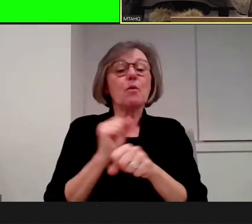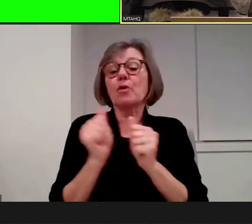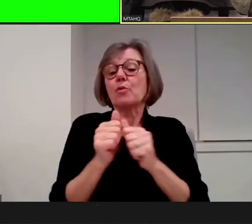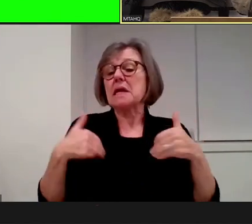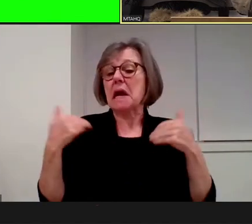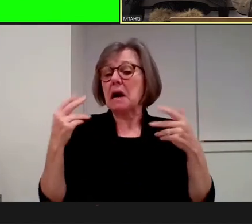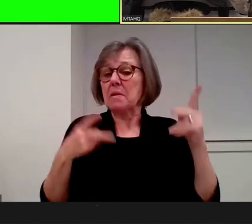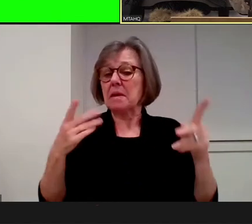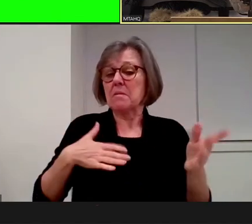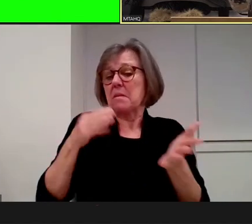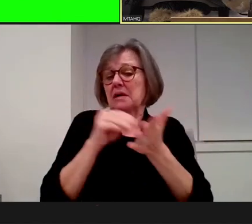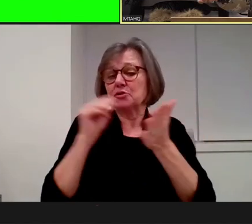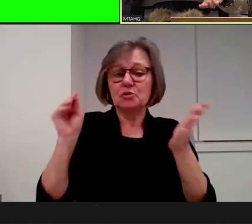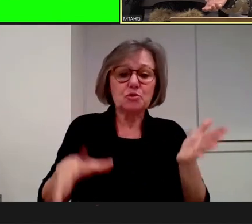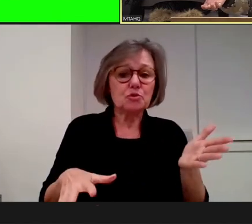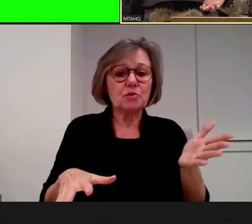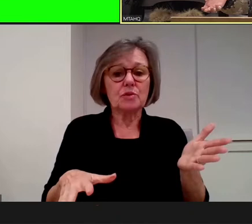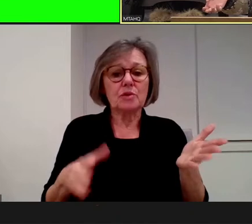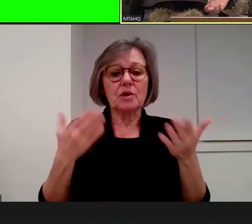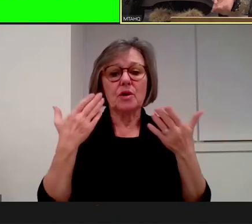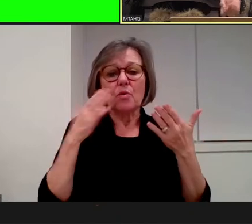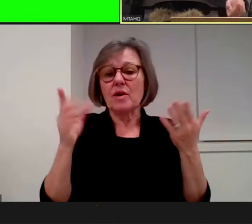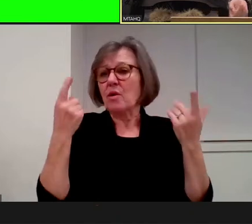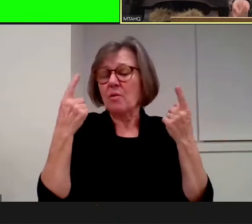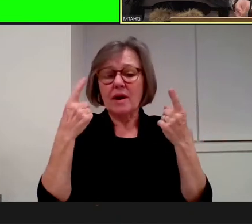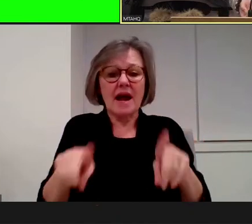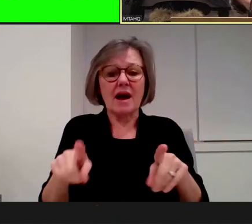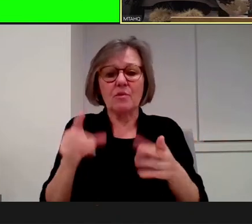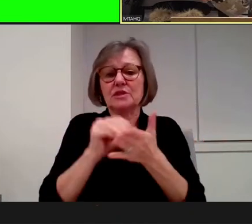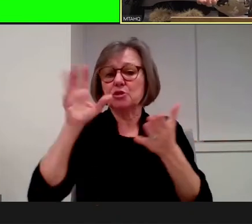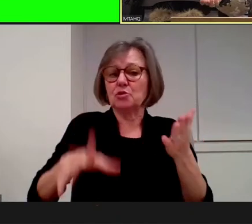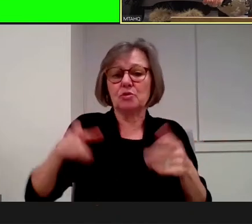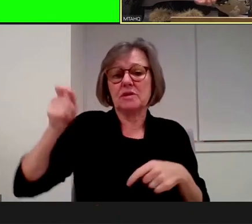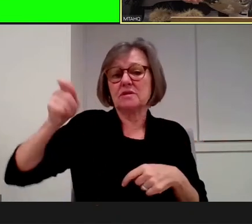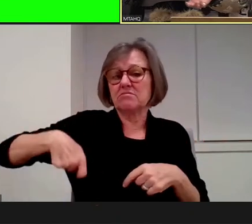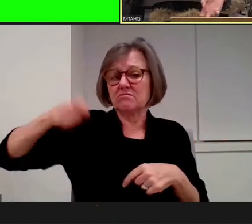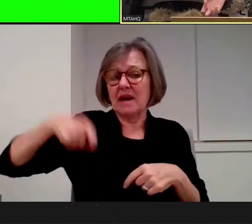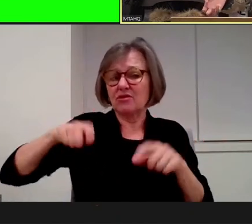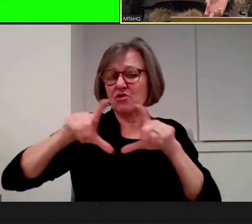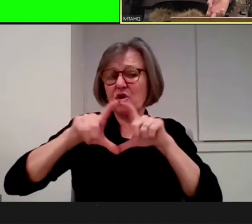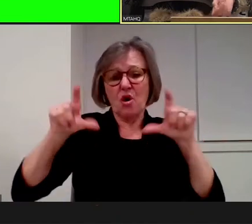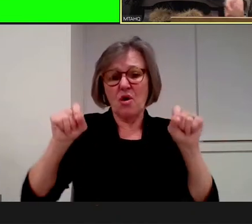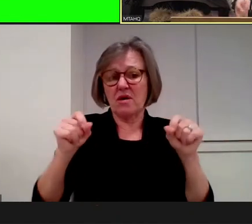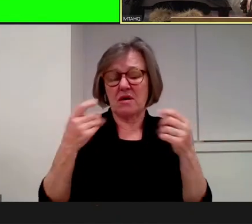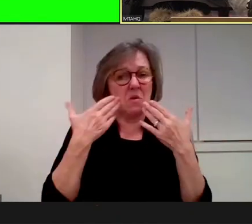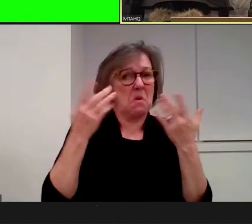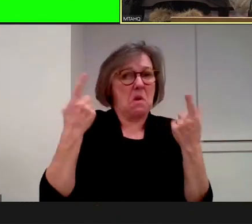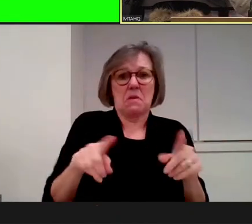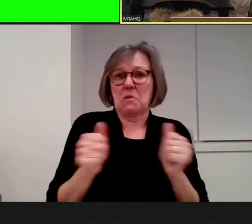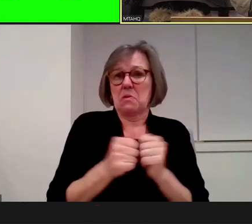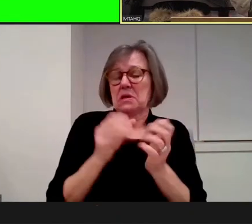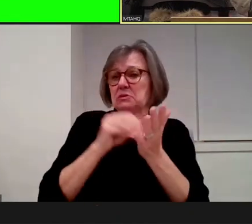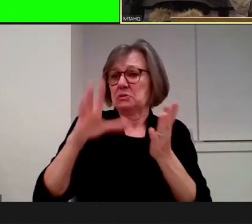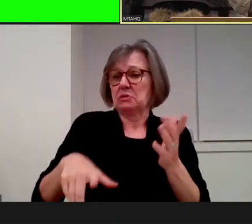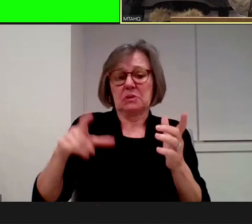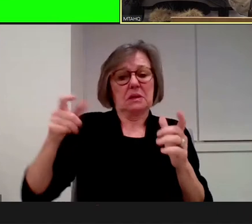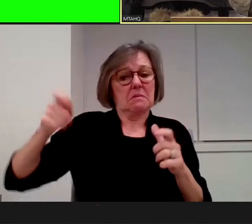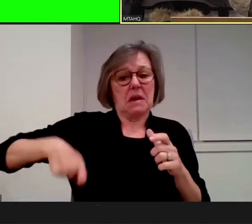lot of my students, like we don't even know what would happen to student metro cards at that point. I don't know if y'all know what would happen to student metro cards at that